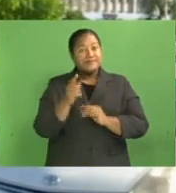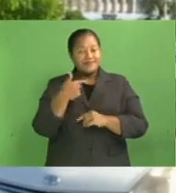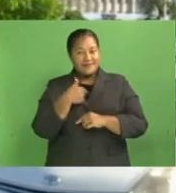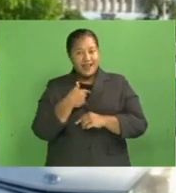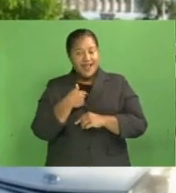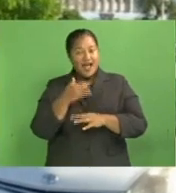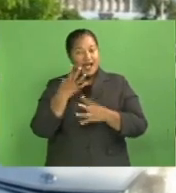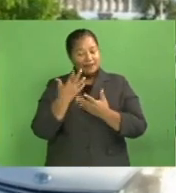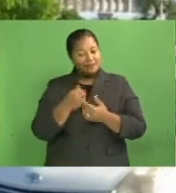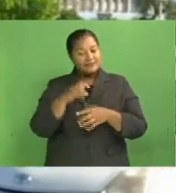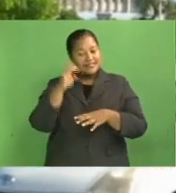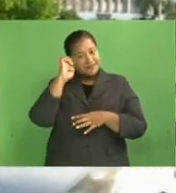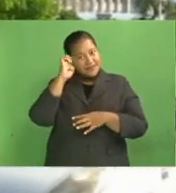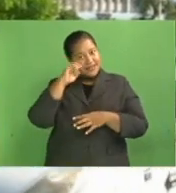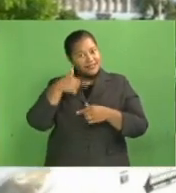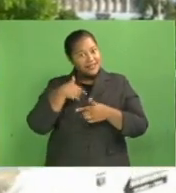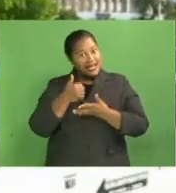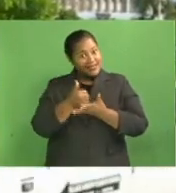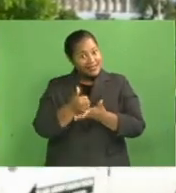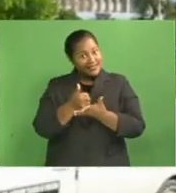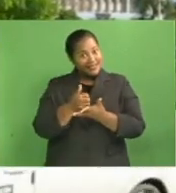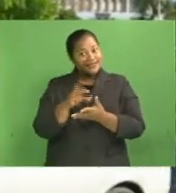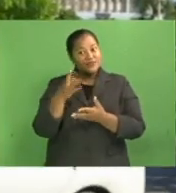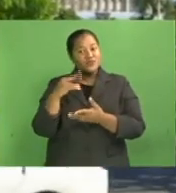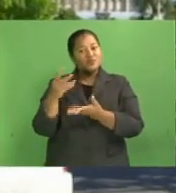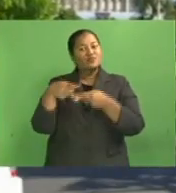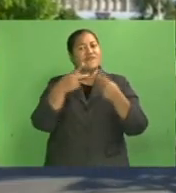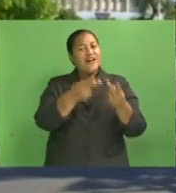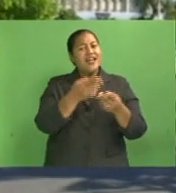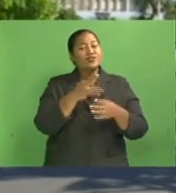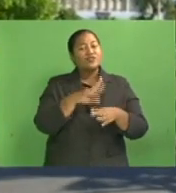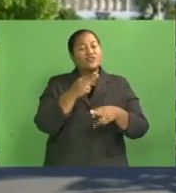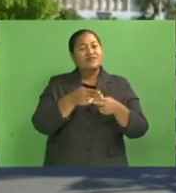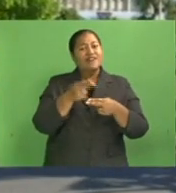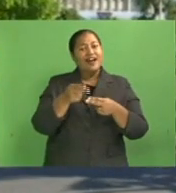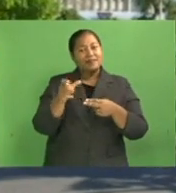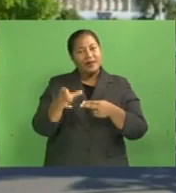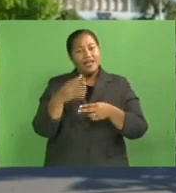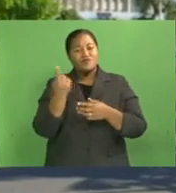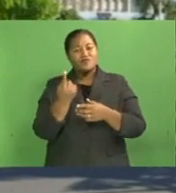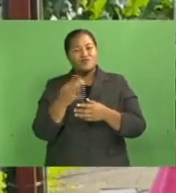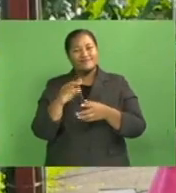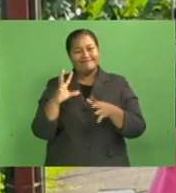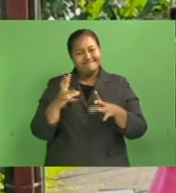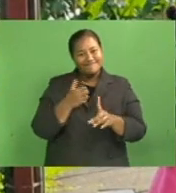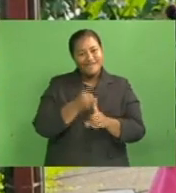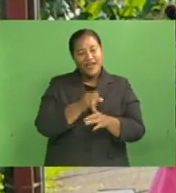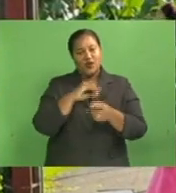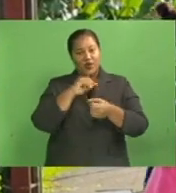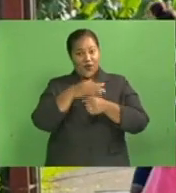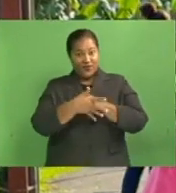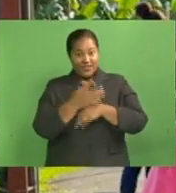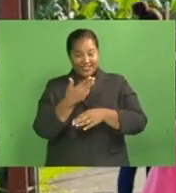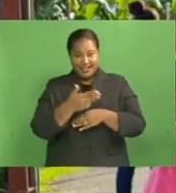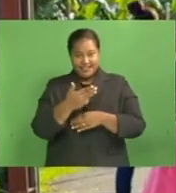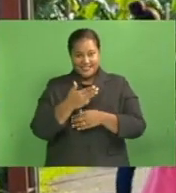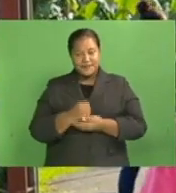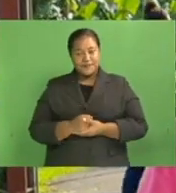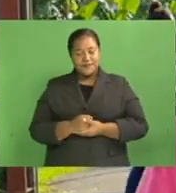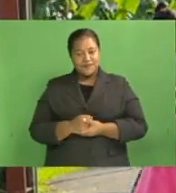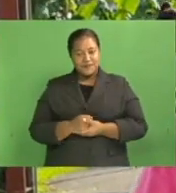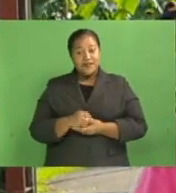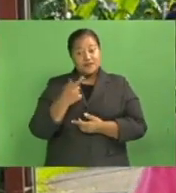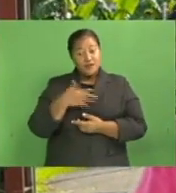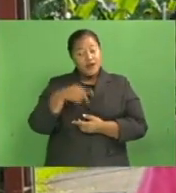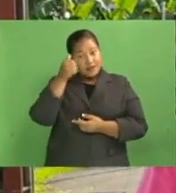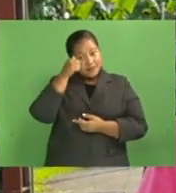I'm expecting assistance to be provided to farmers and those affected by COVID-19. I expect that